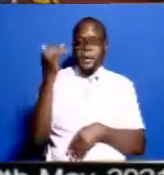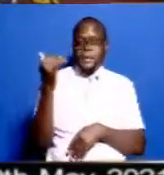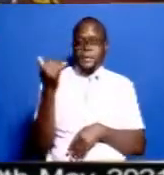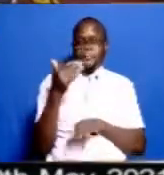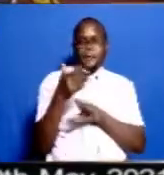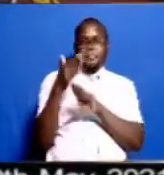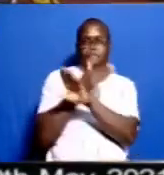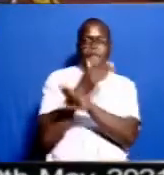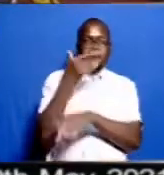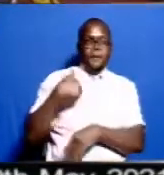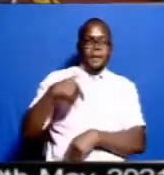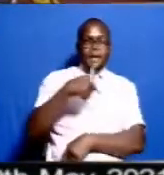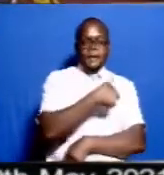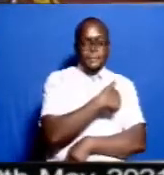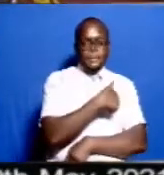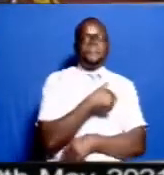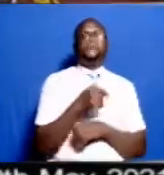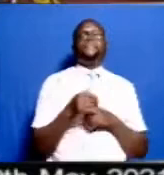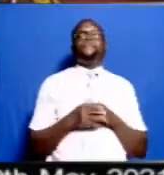before us